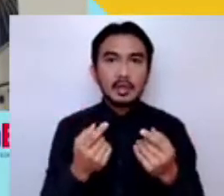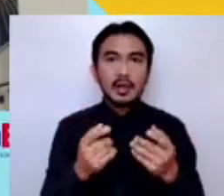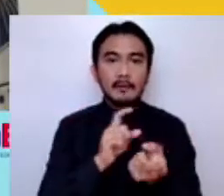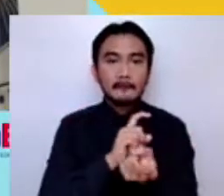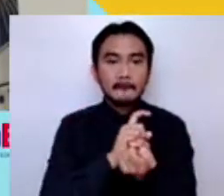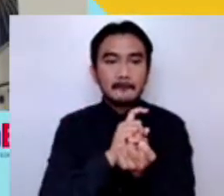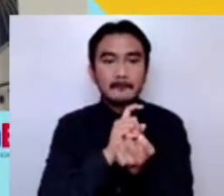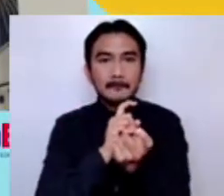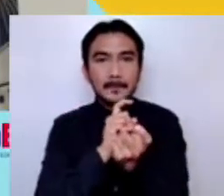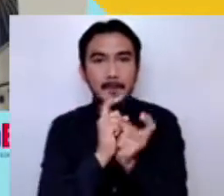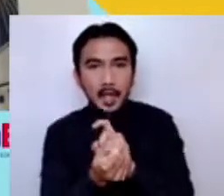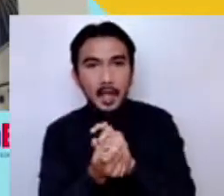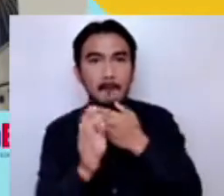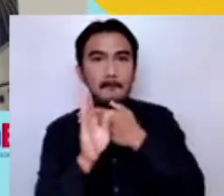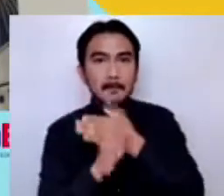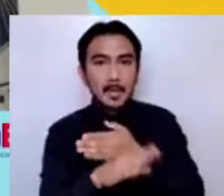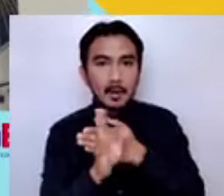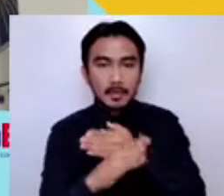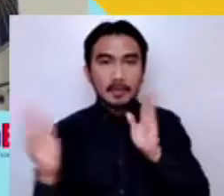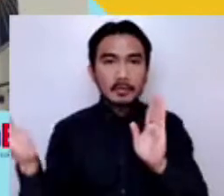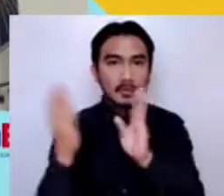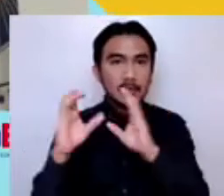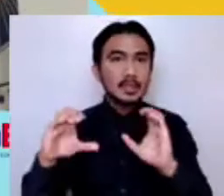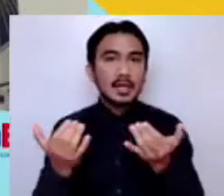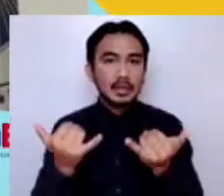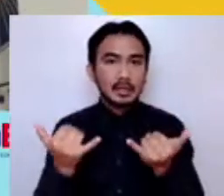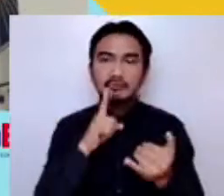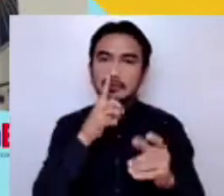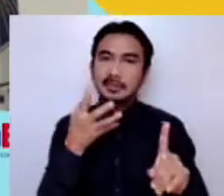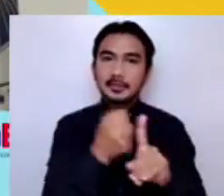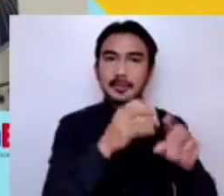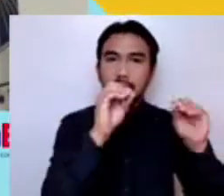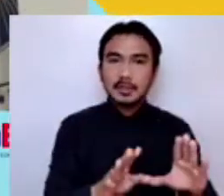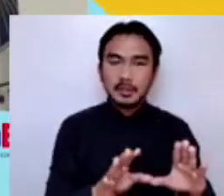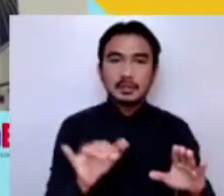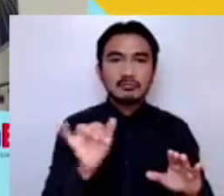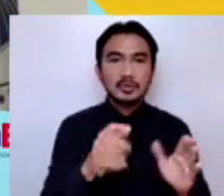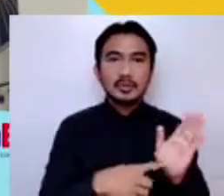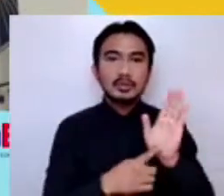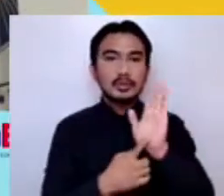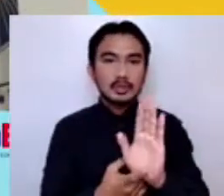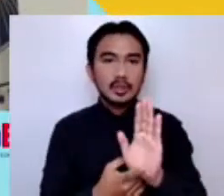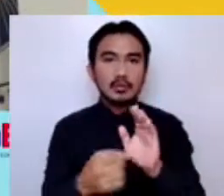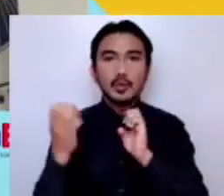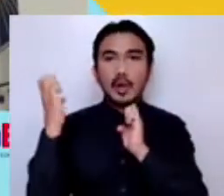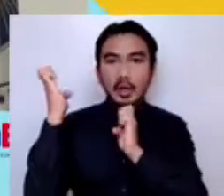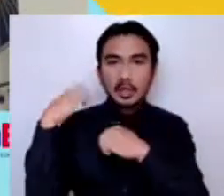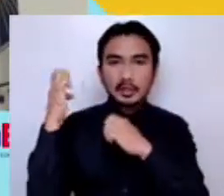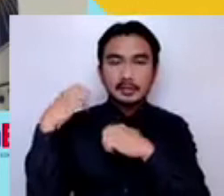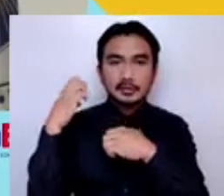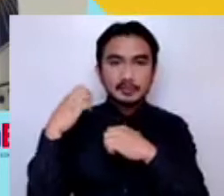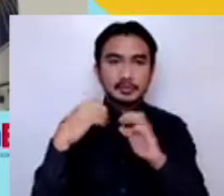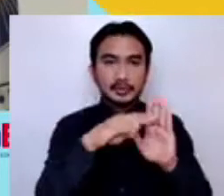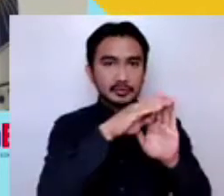face-to-face classes continues to impact teachers in the demonstration of the expected competencies and proficiency